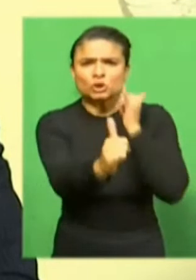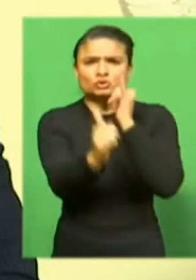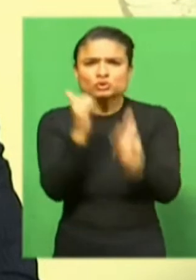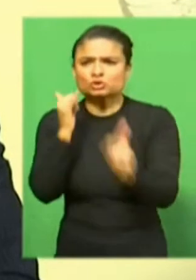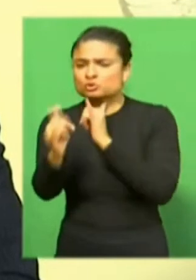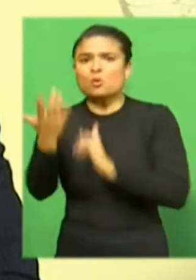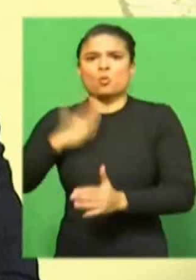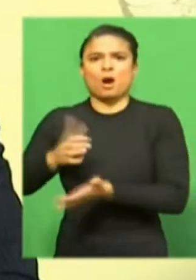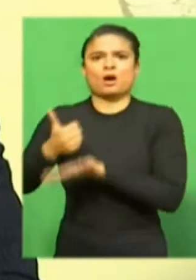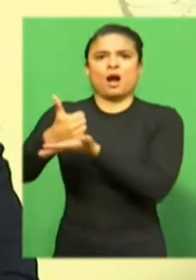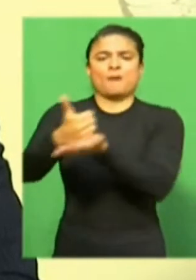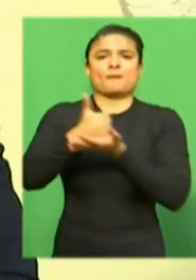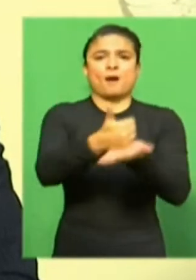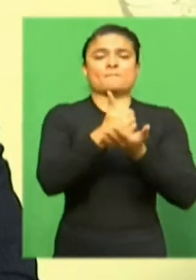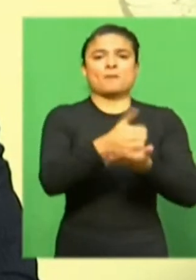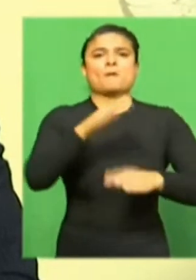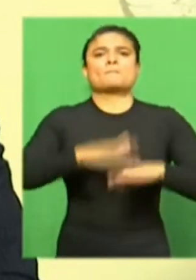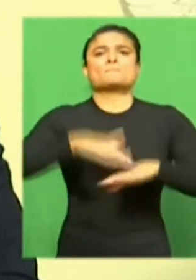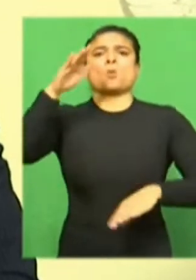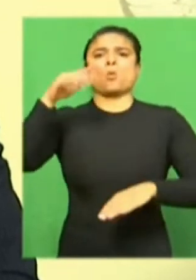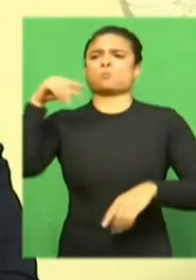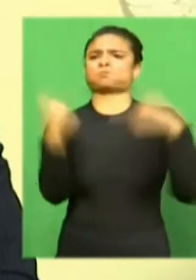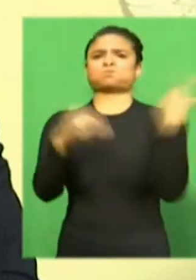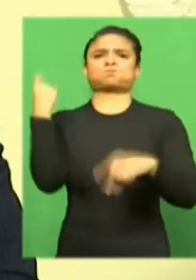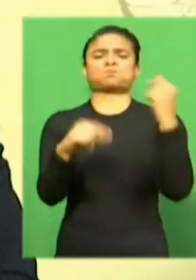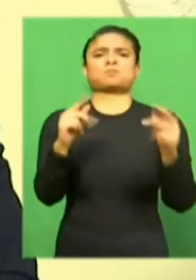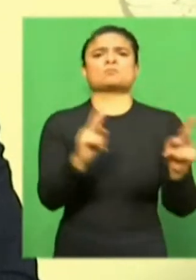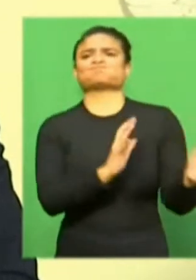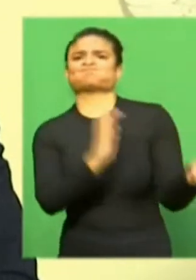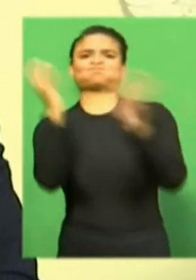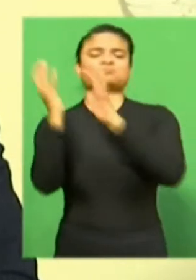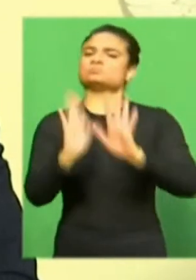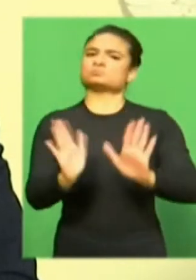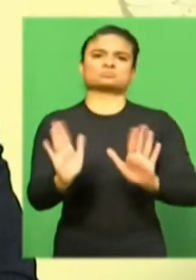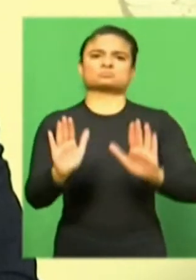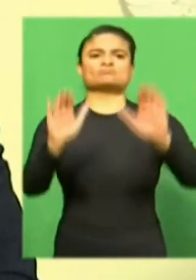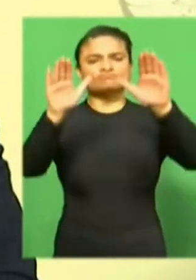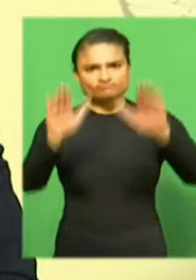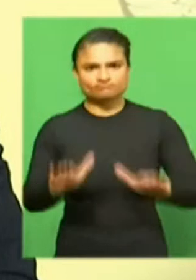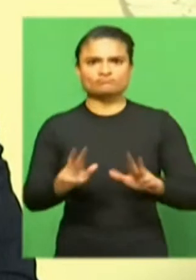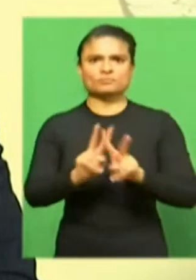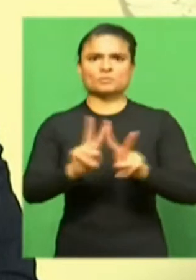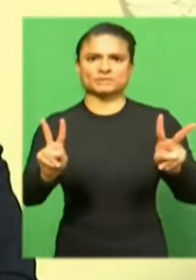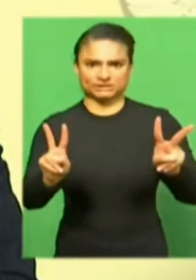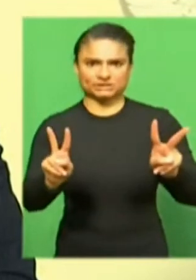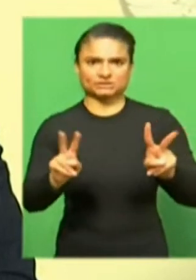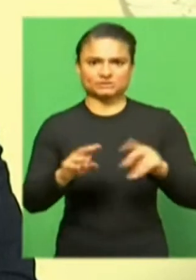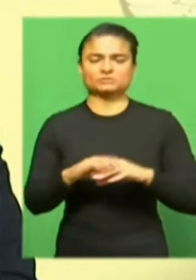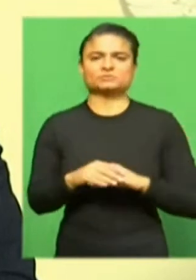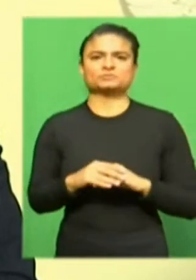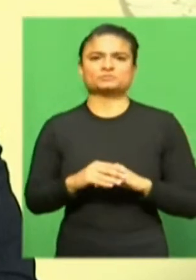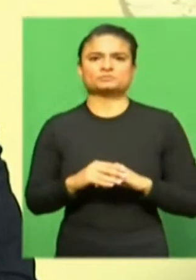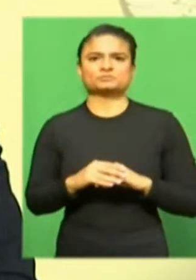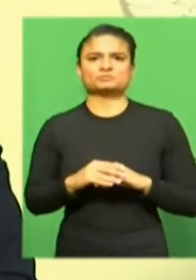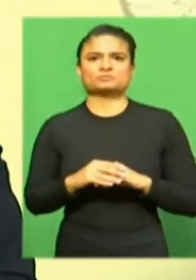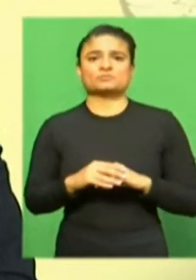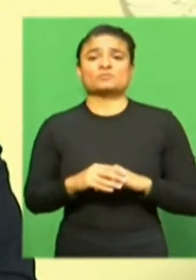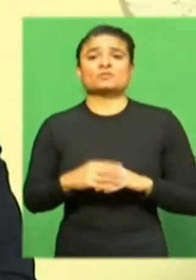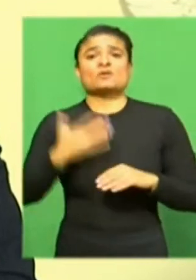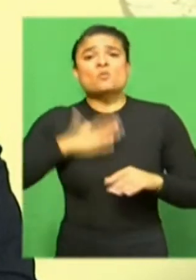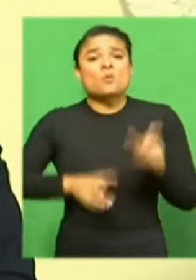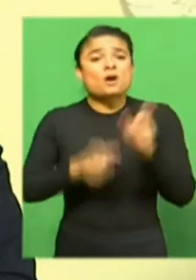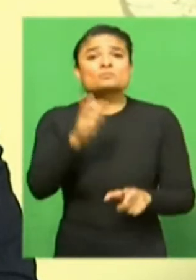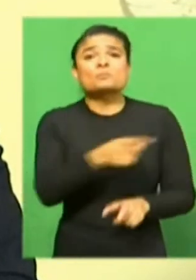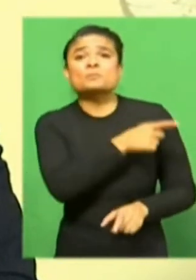incidents. And I'd like to pay tribute to the many people around our